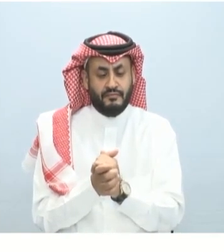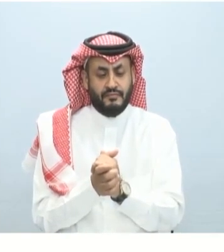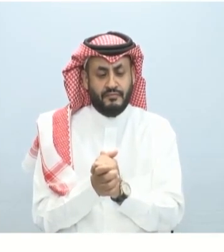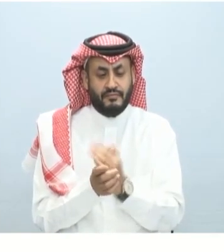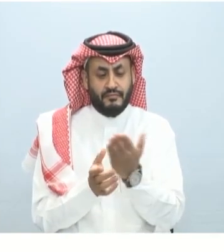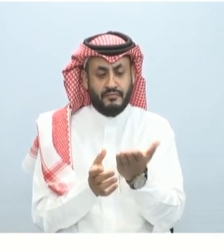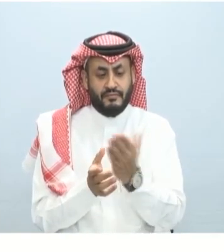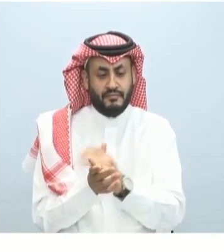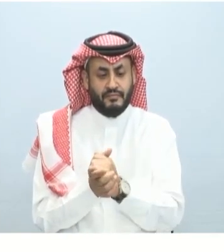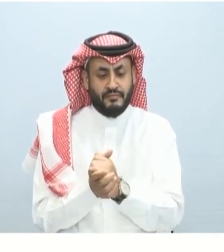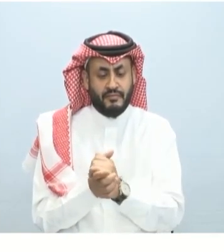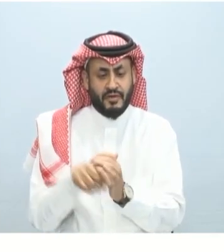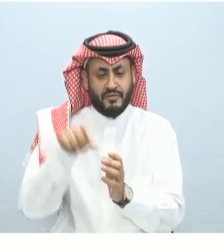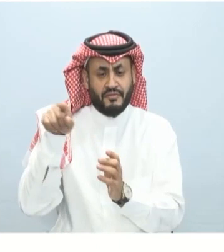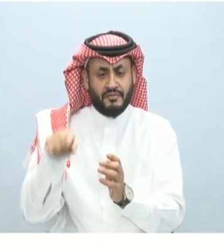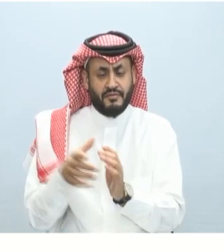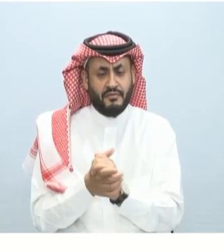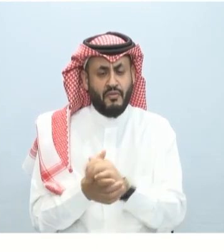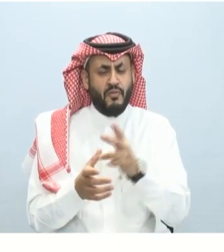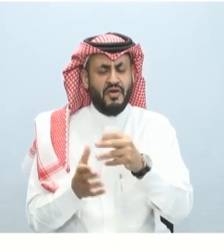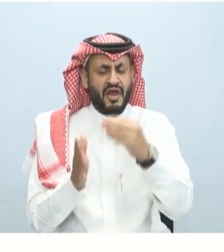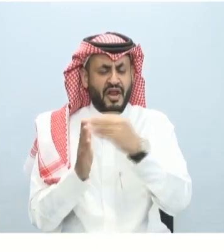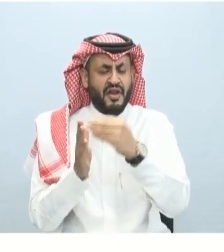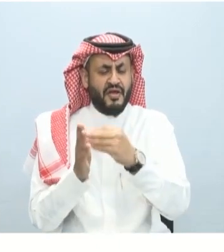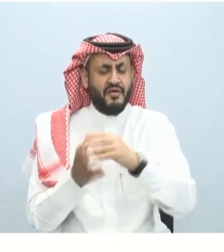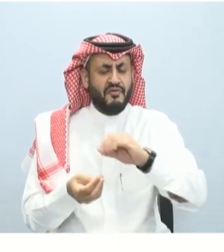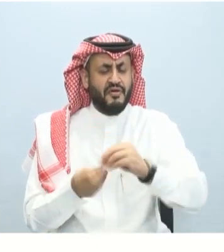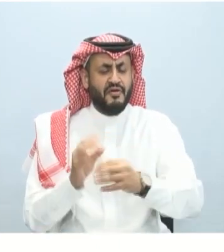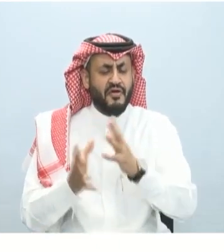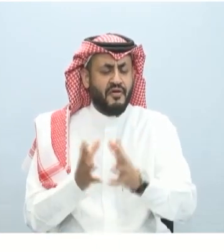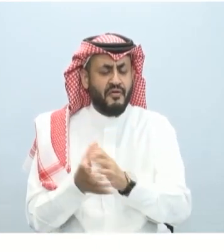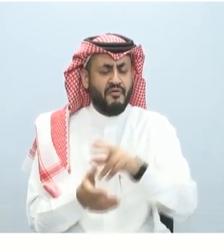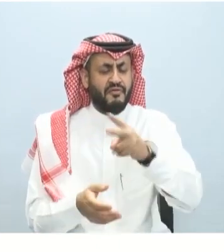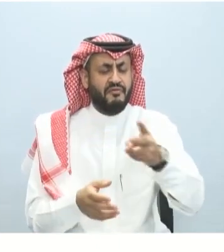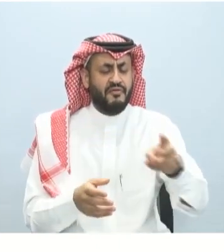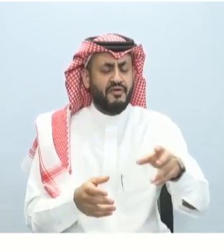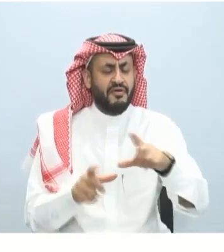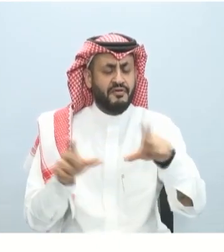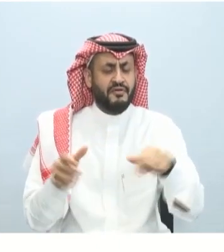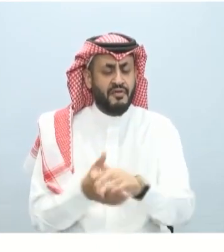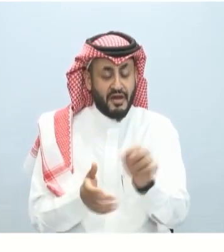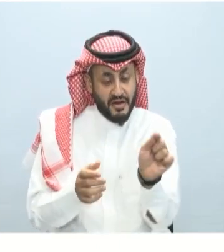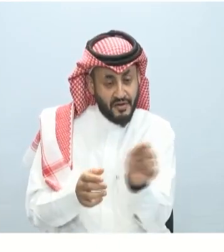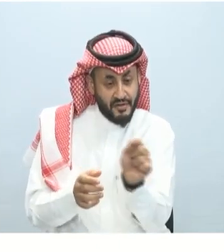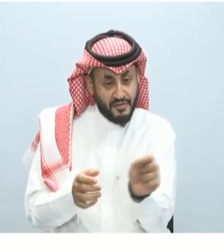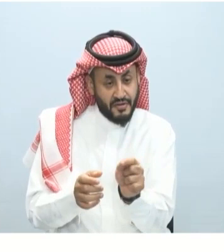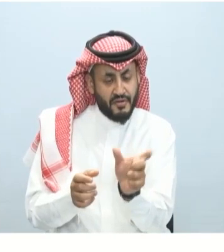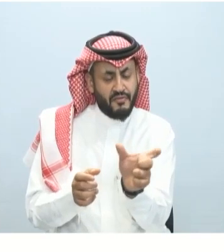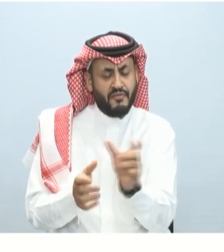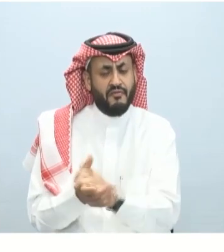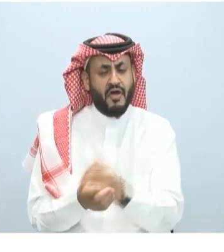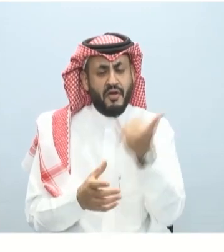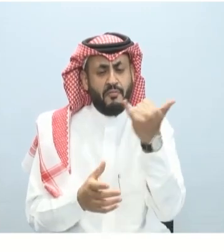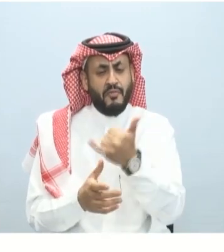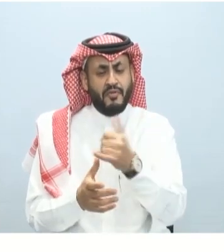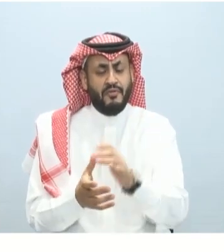yes. Now we have the question, what are the distinguishing characteristics of different genres? Underline, highlight words, phrases, or sentences.